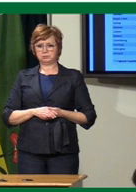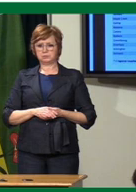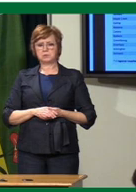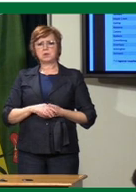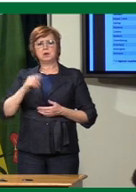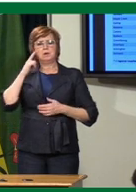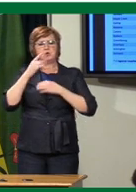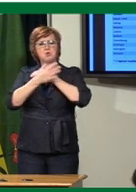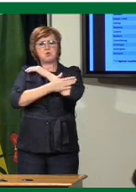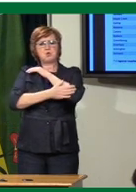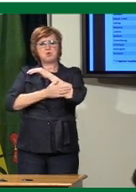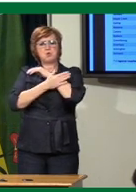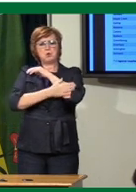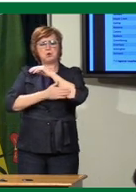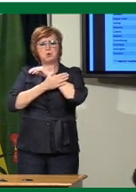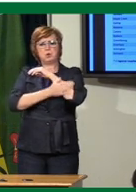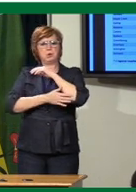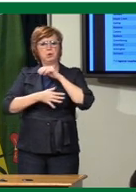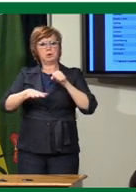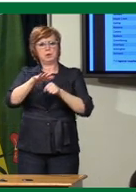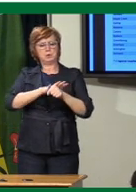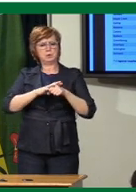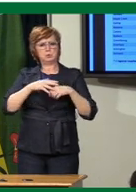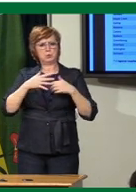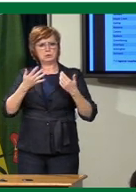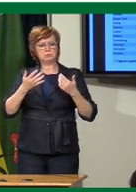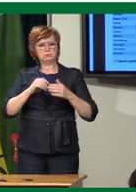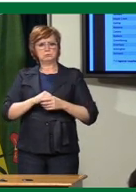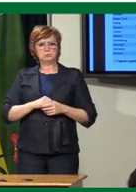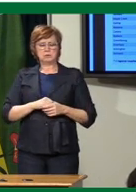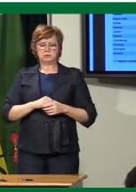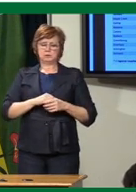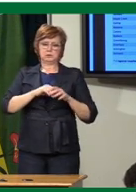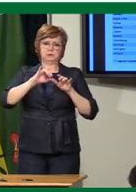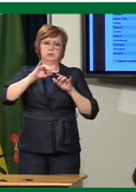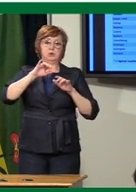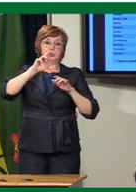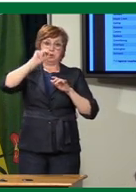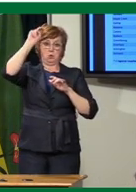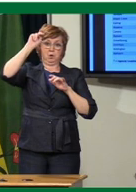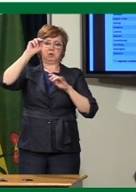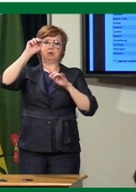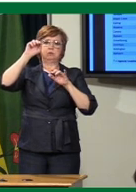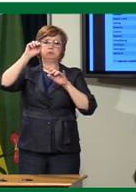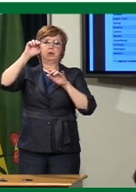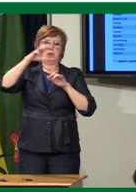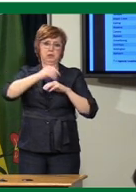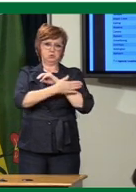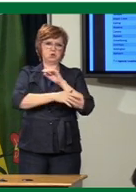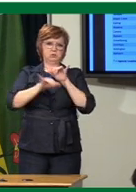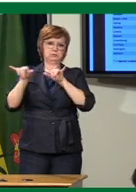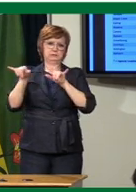similar to the north where we have non-COVID hospitals, we've also decided